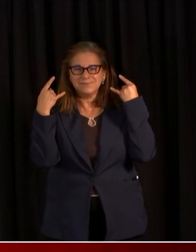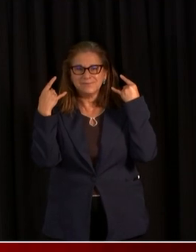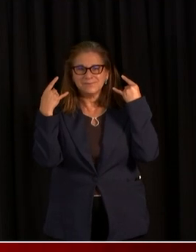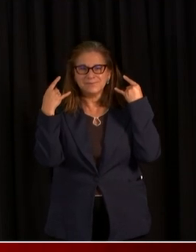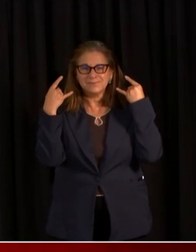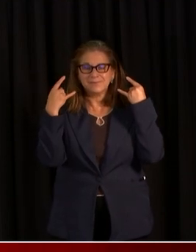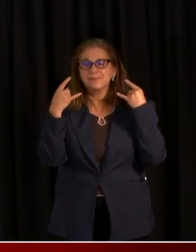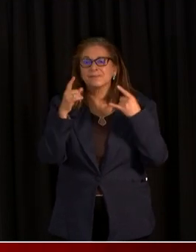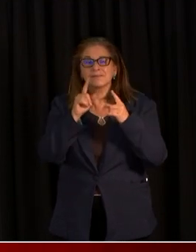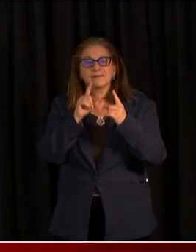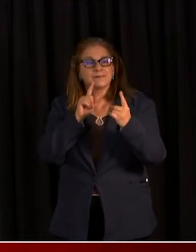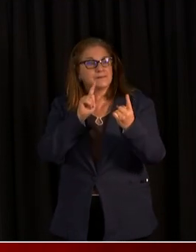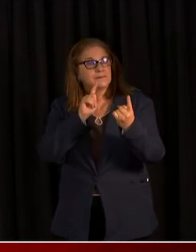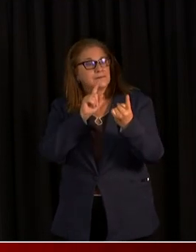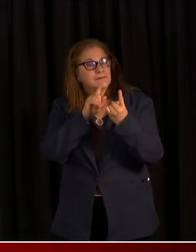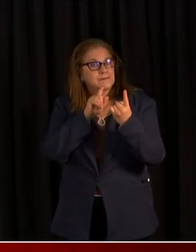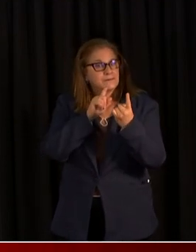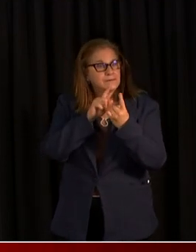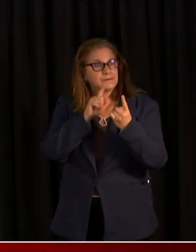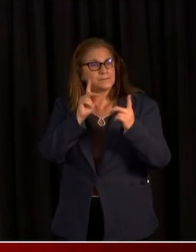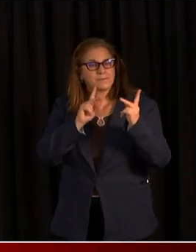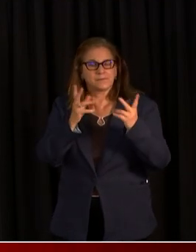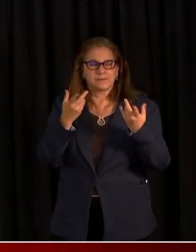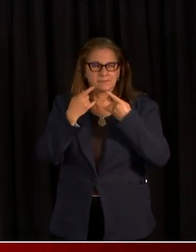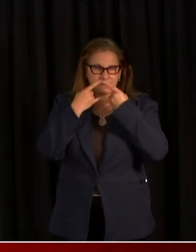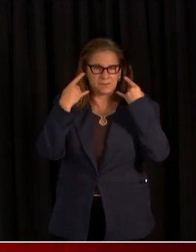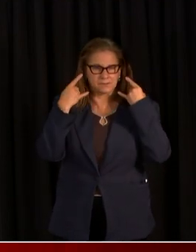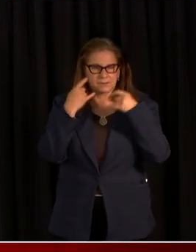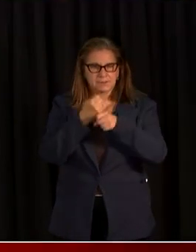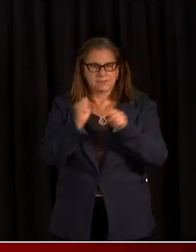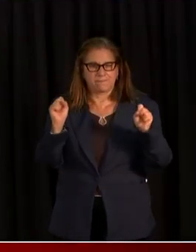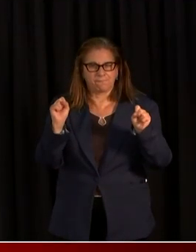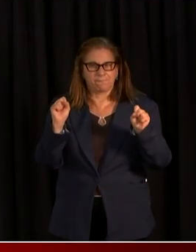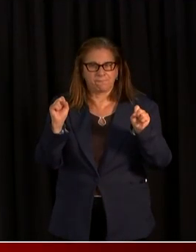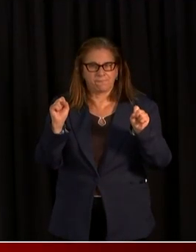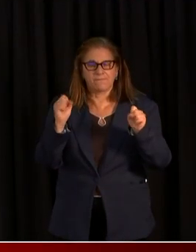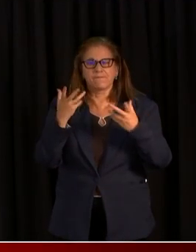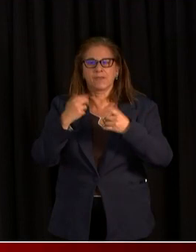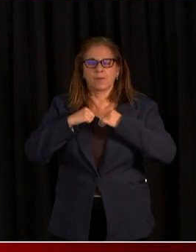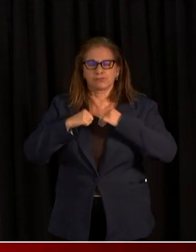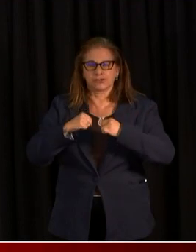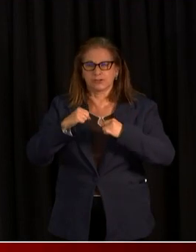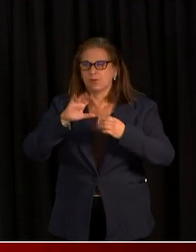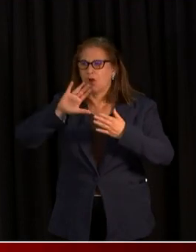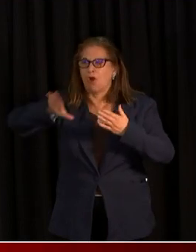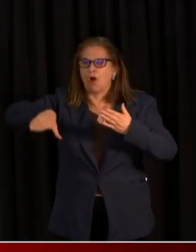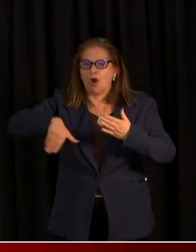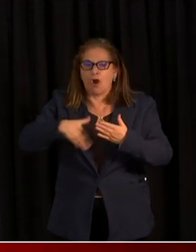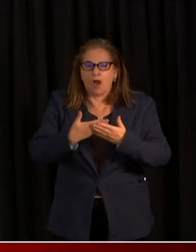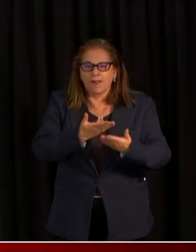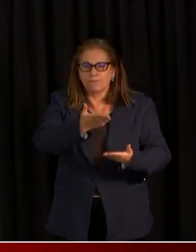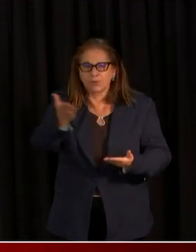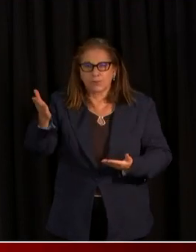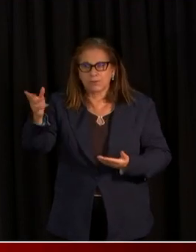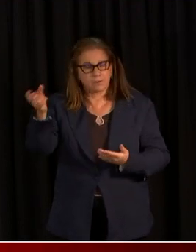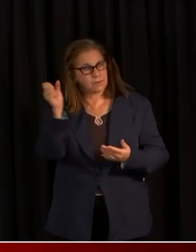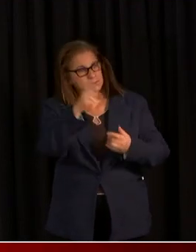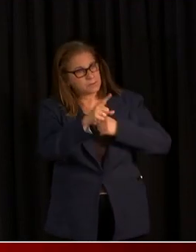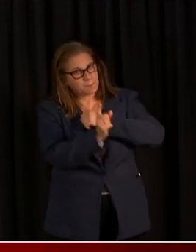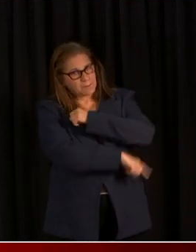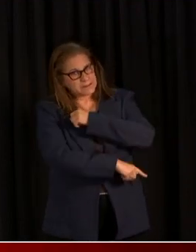of somebody else, this is going to protect them and all of us. But is there any penalty? That's what I'm asking. There will